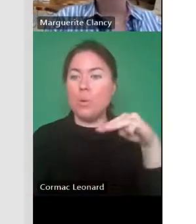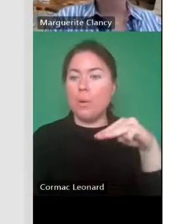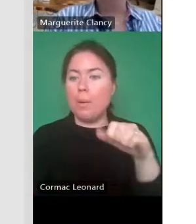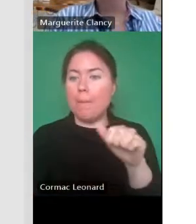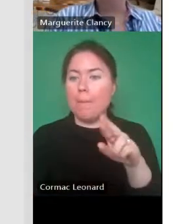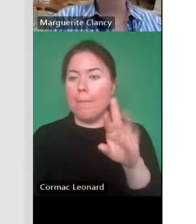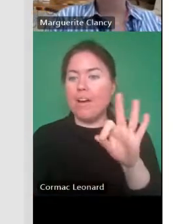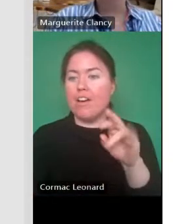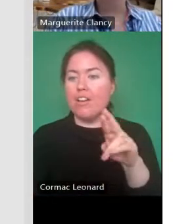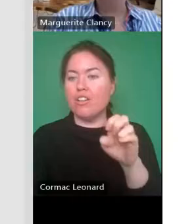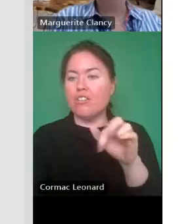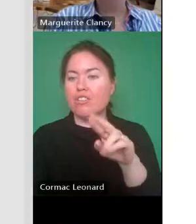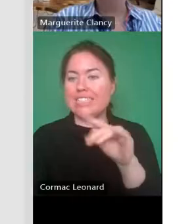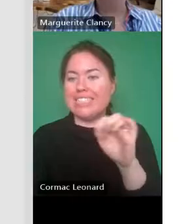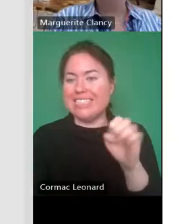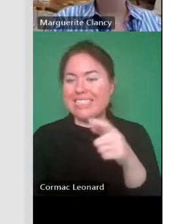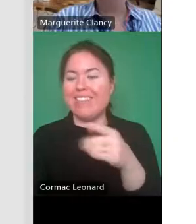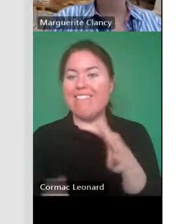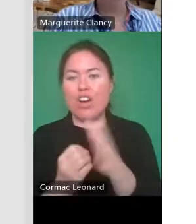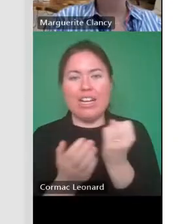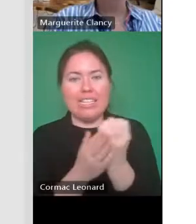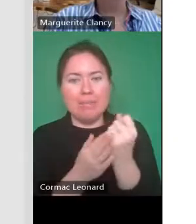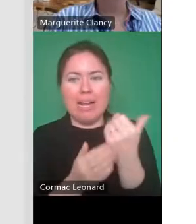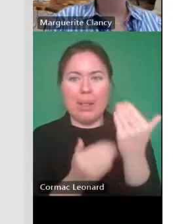all for walking you through